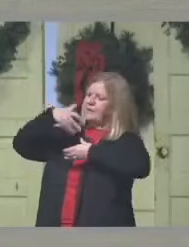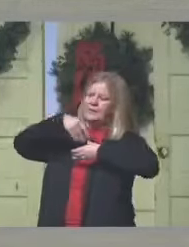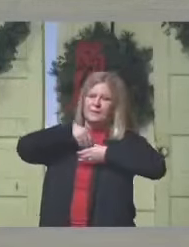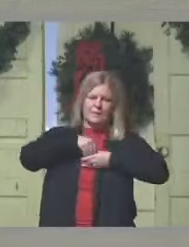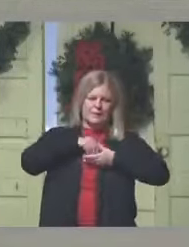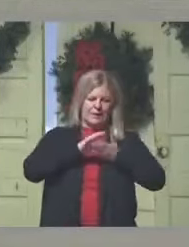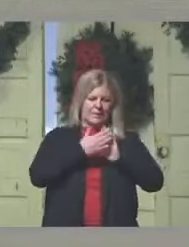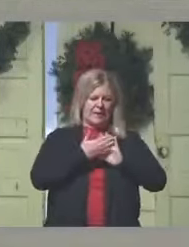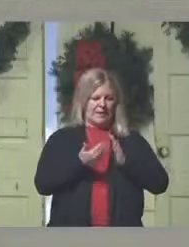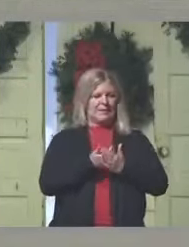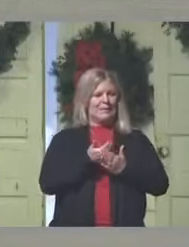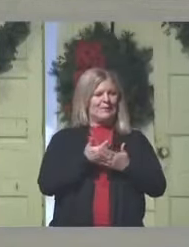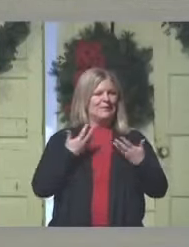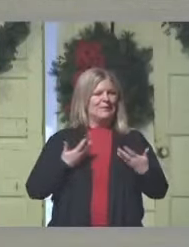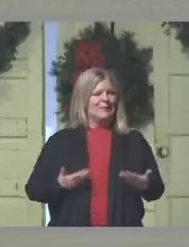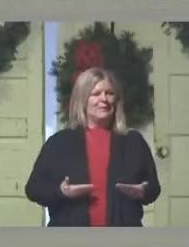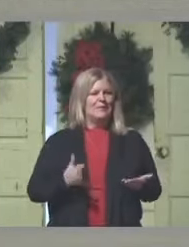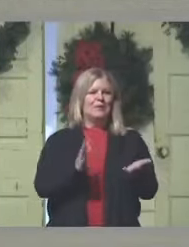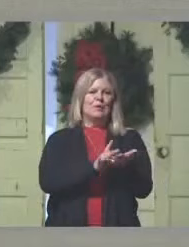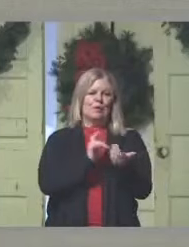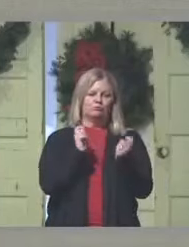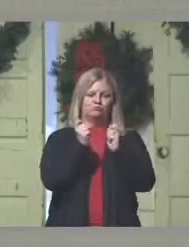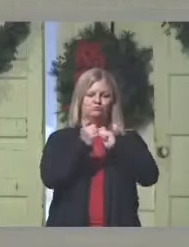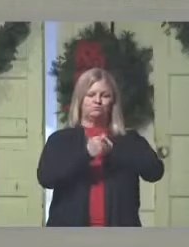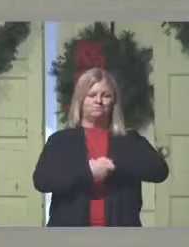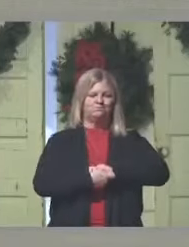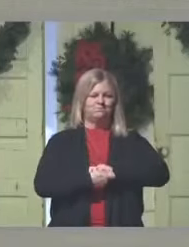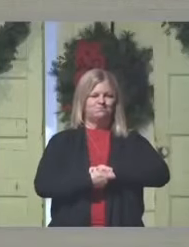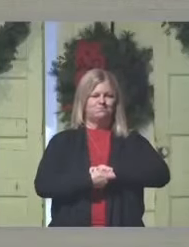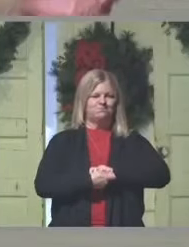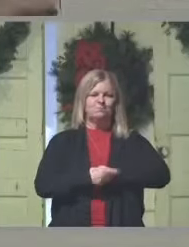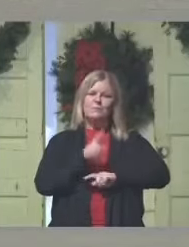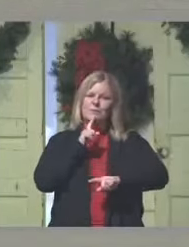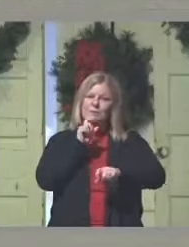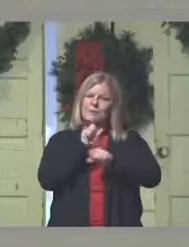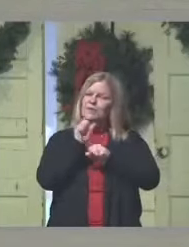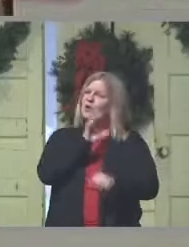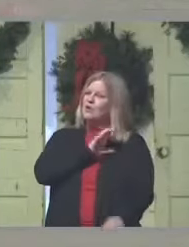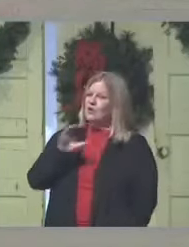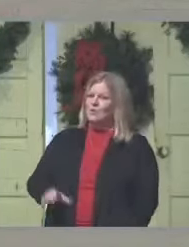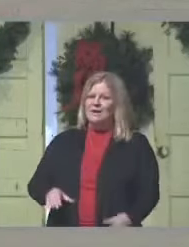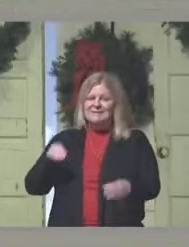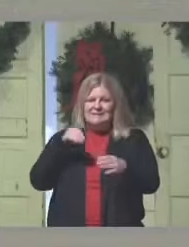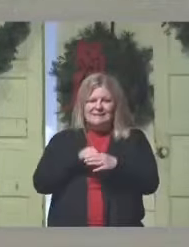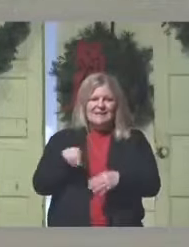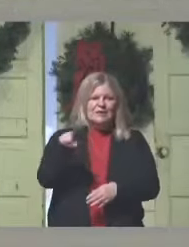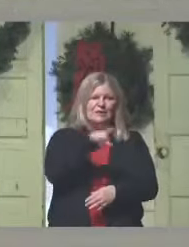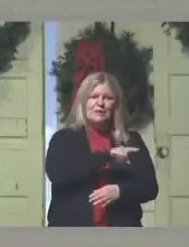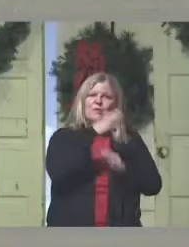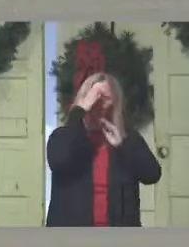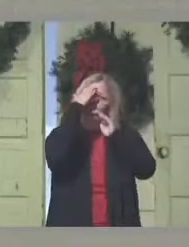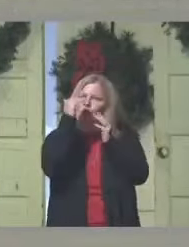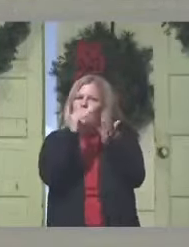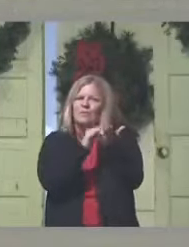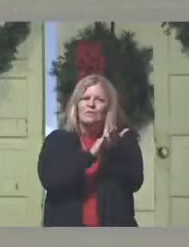making you new to the glorious changing of you. Indeed, Christ in you, the hope of